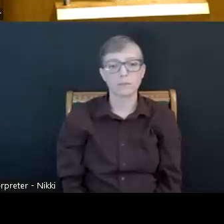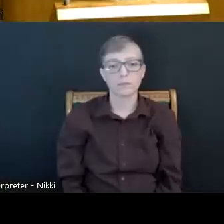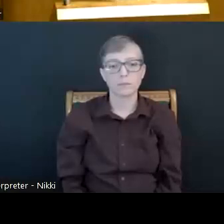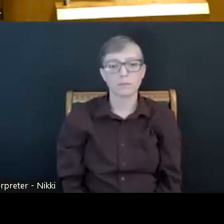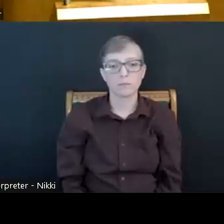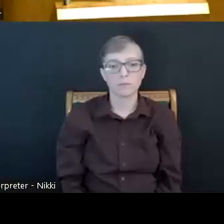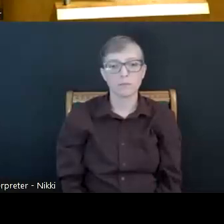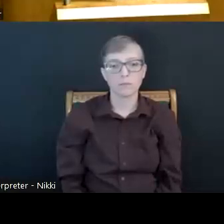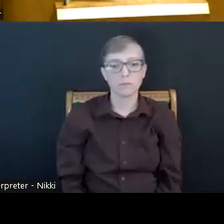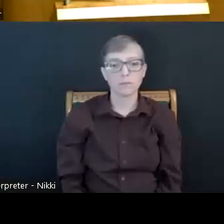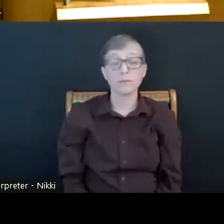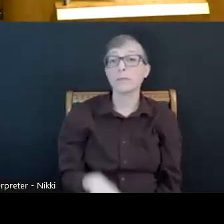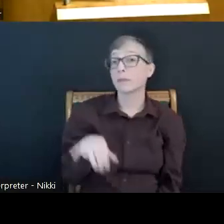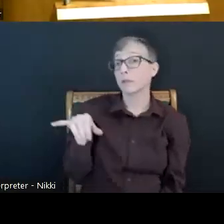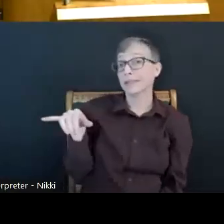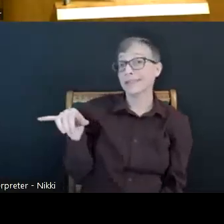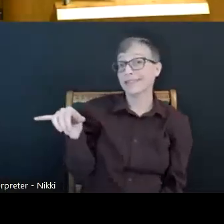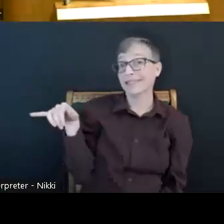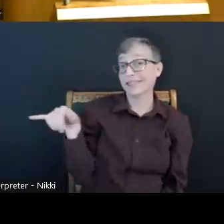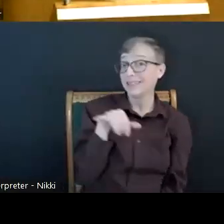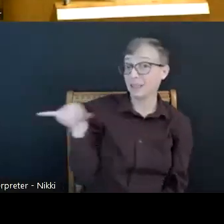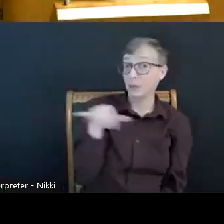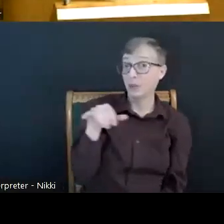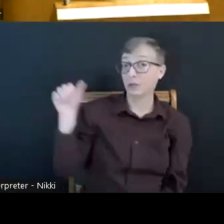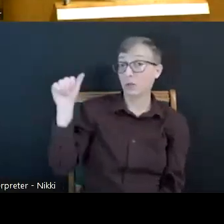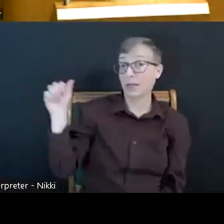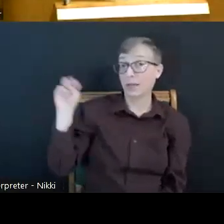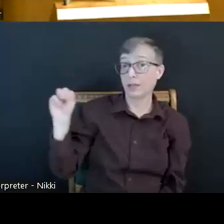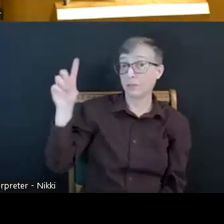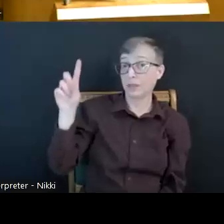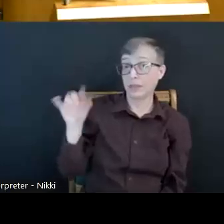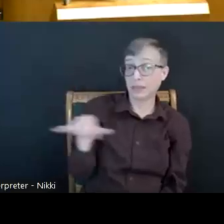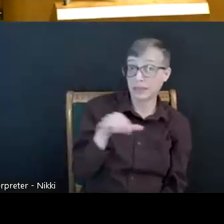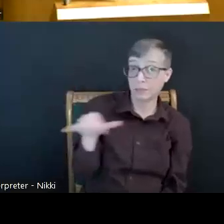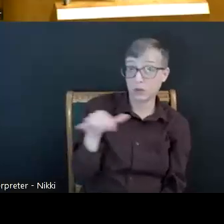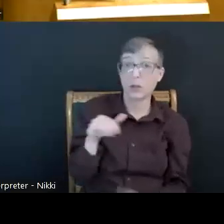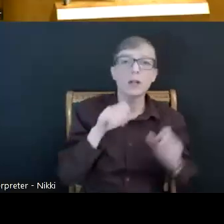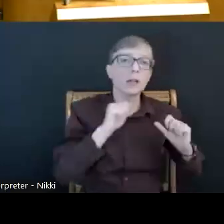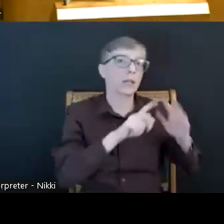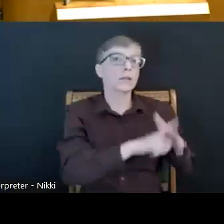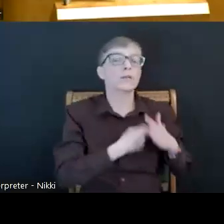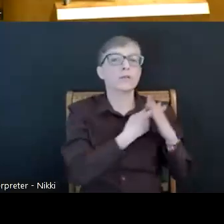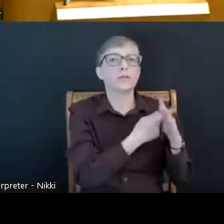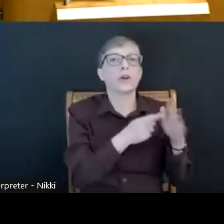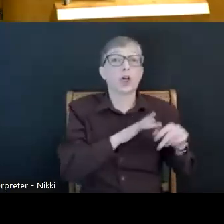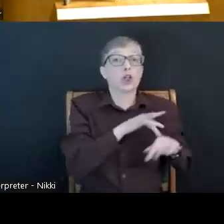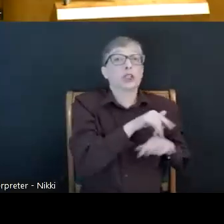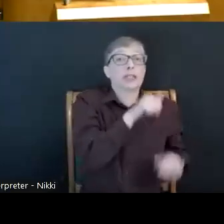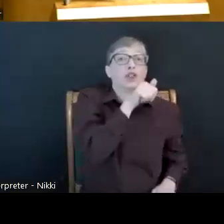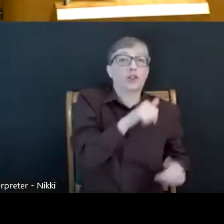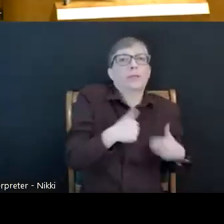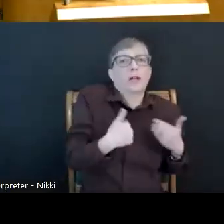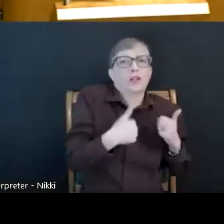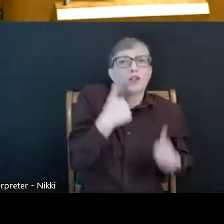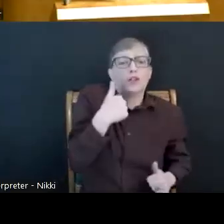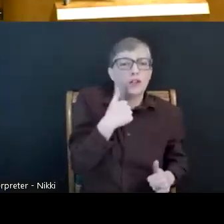Something that's similar in effects to macular degeneration, but that can start at a much younger age, even in adolescence, is